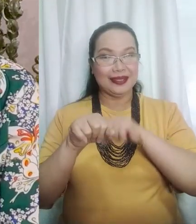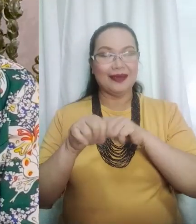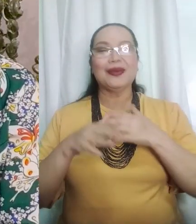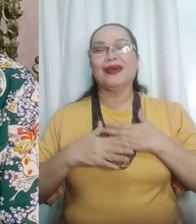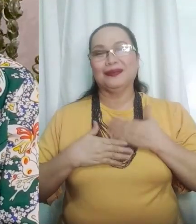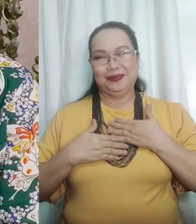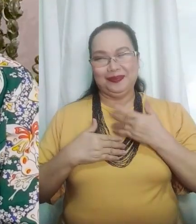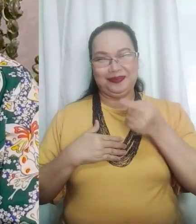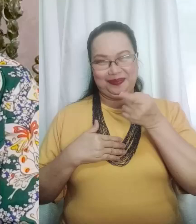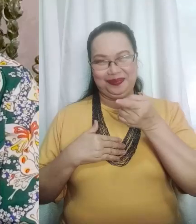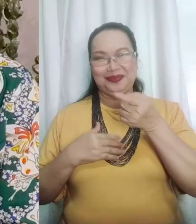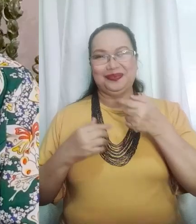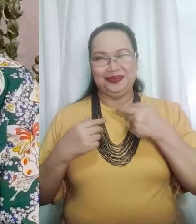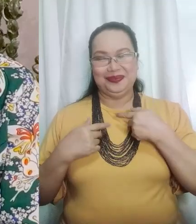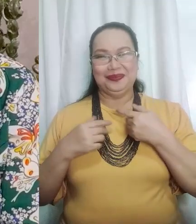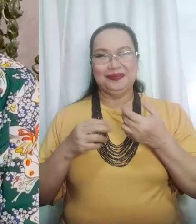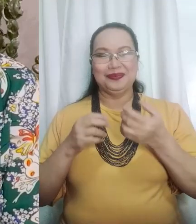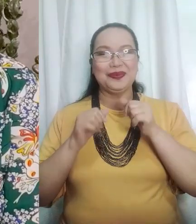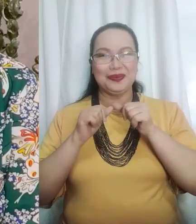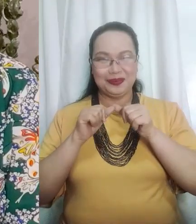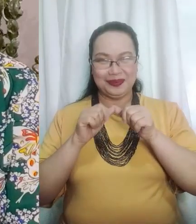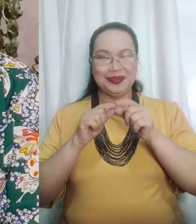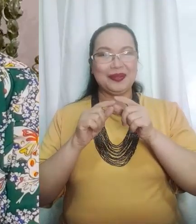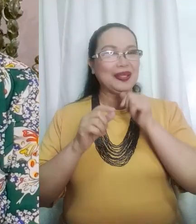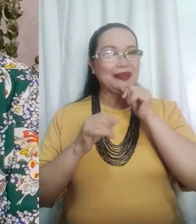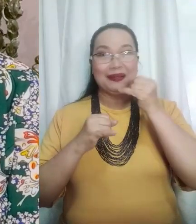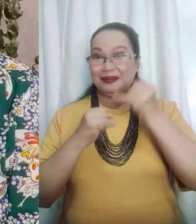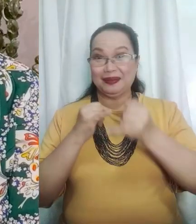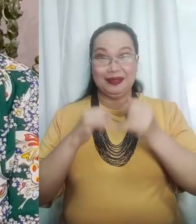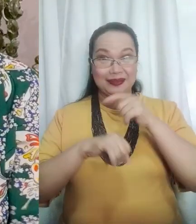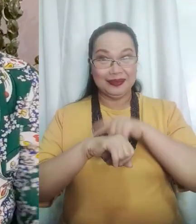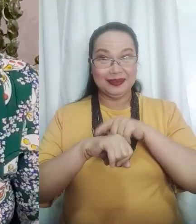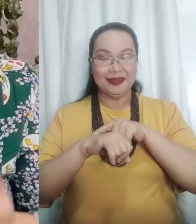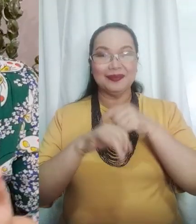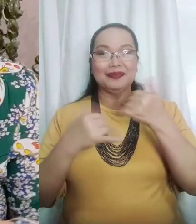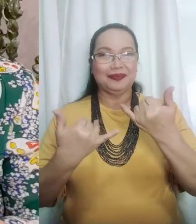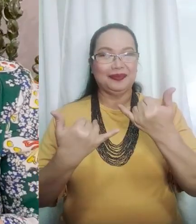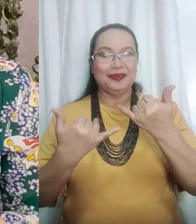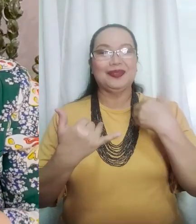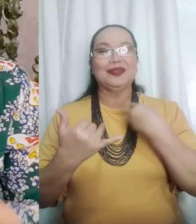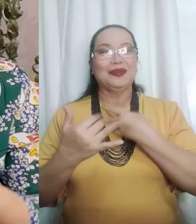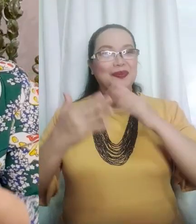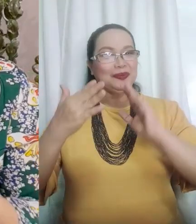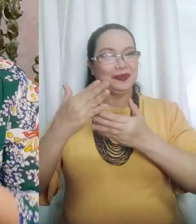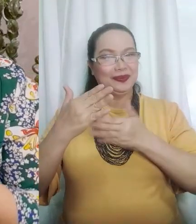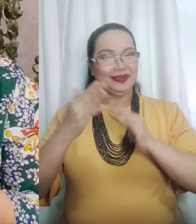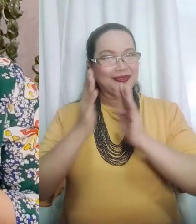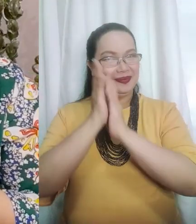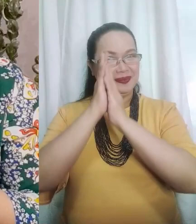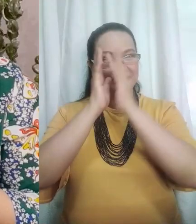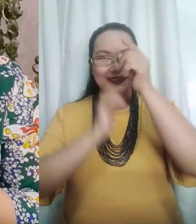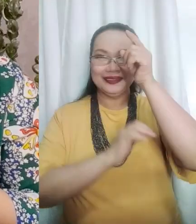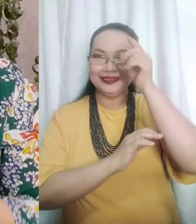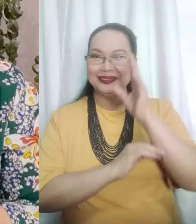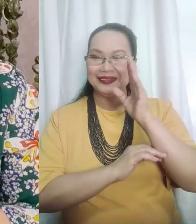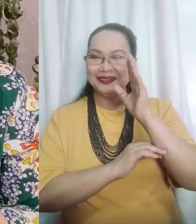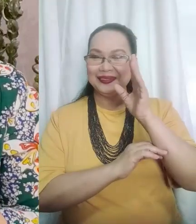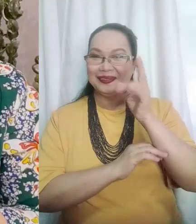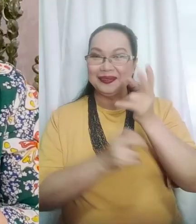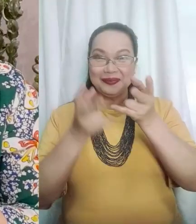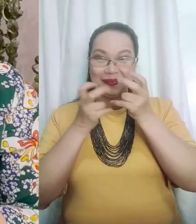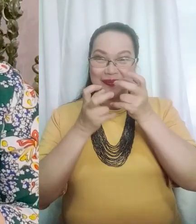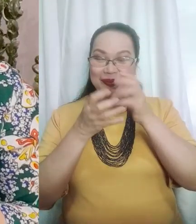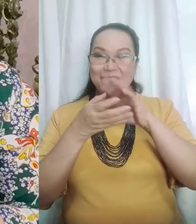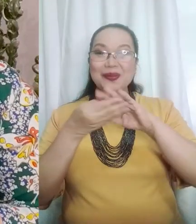so glad to have you. And we certainly hope this won't be the last time. Today, we will sing praises to God, hear